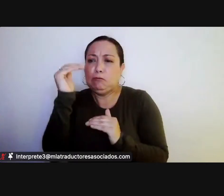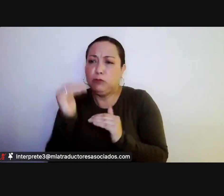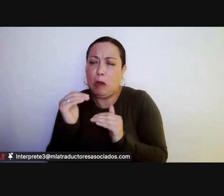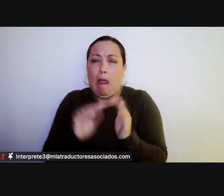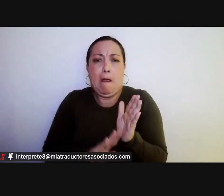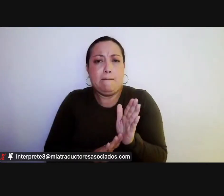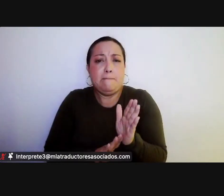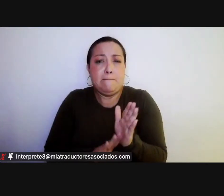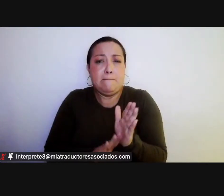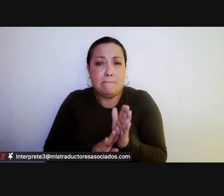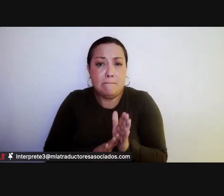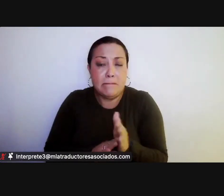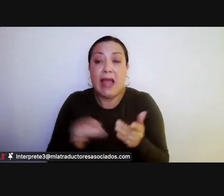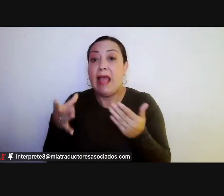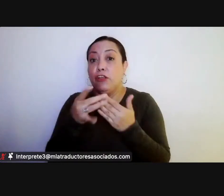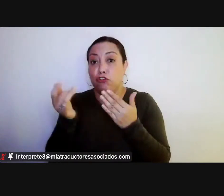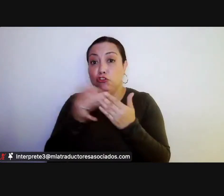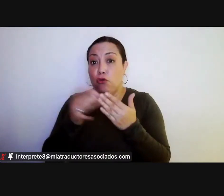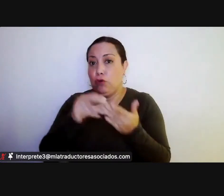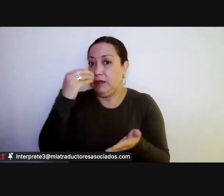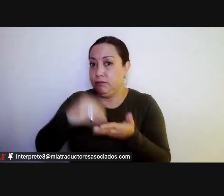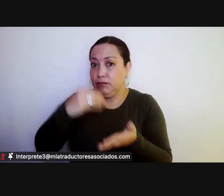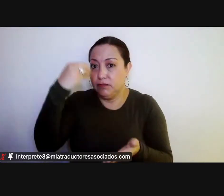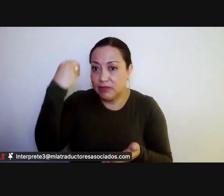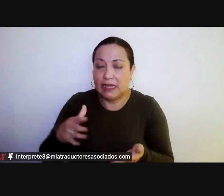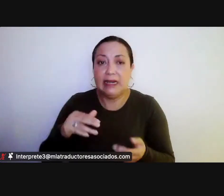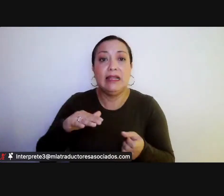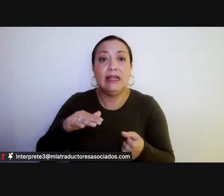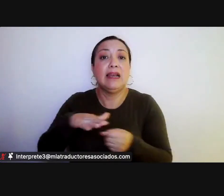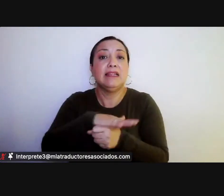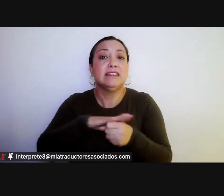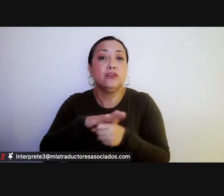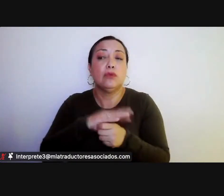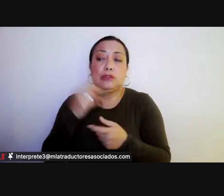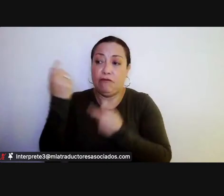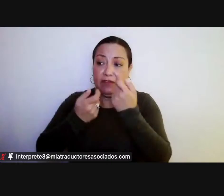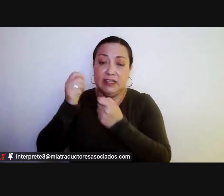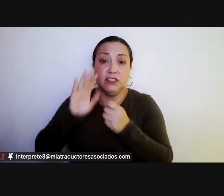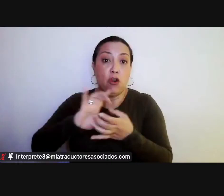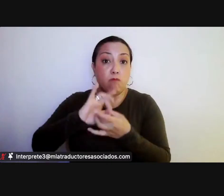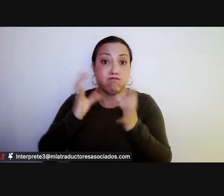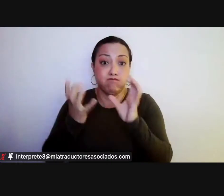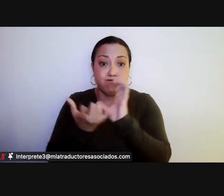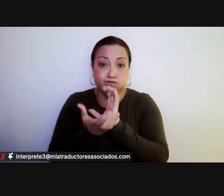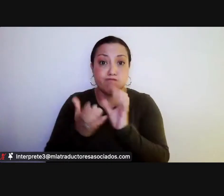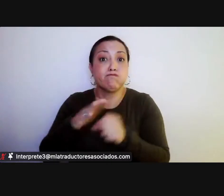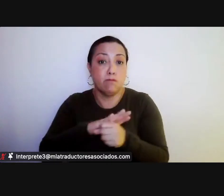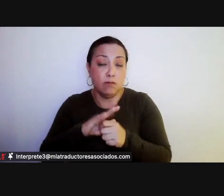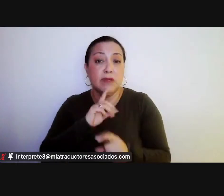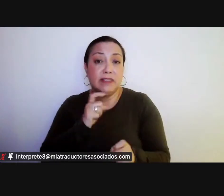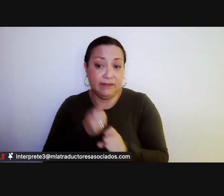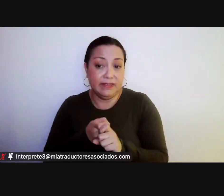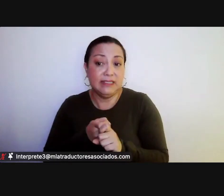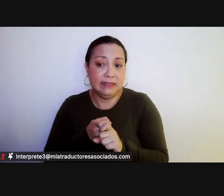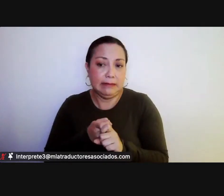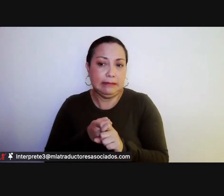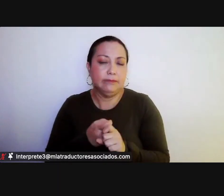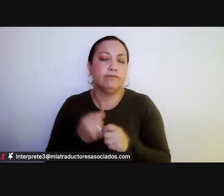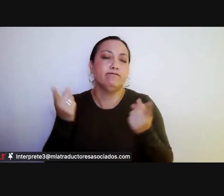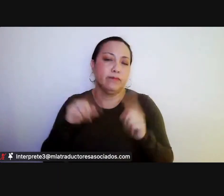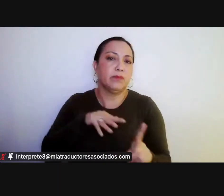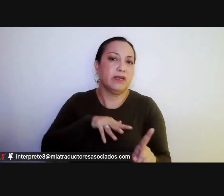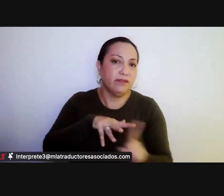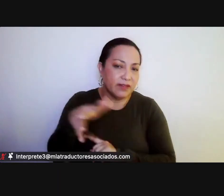increase of the dollar, price of the dollar, and the financial global situation are going to affect as